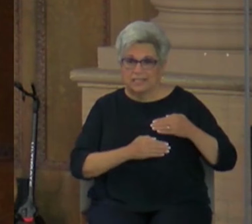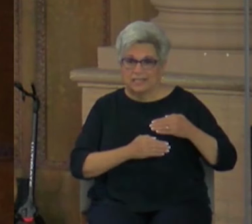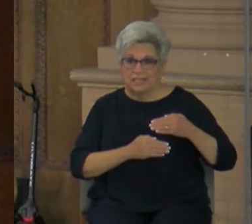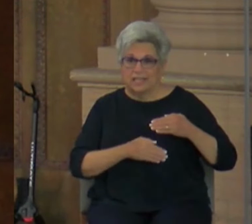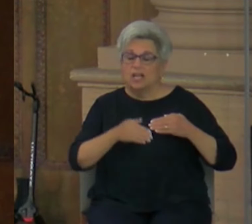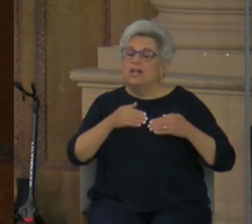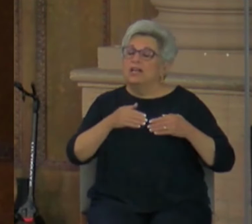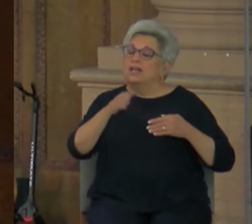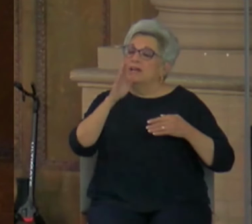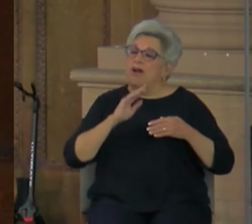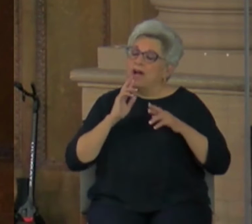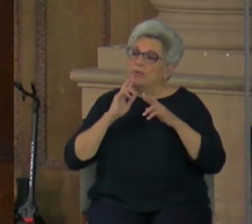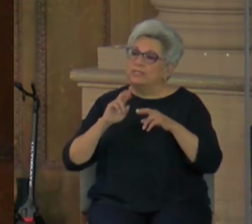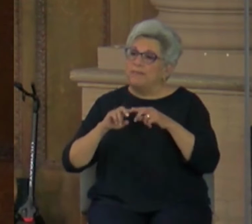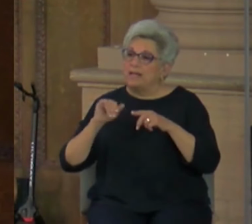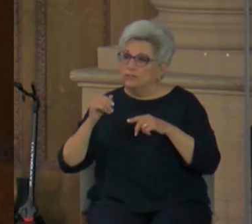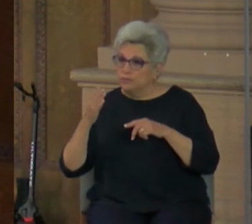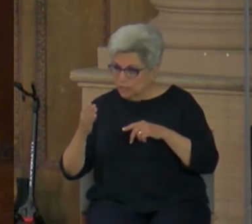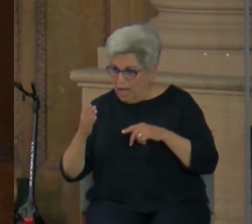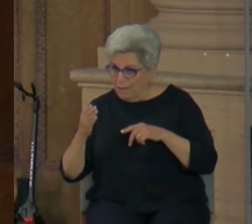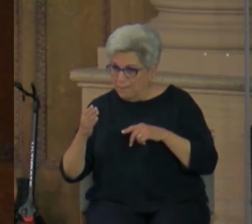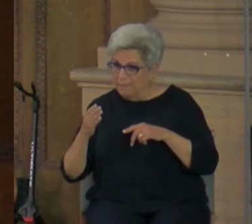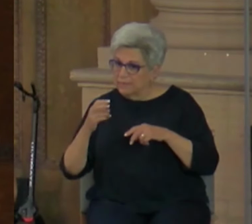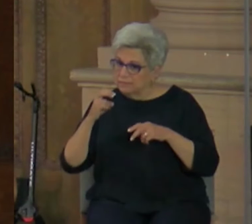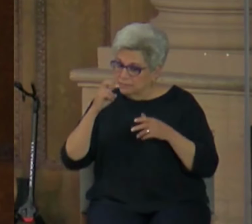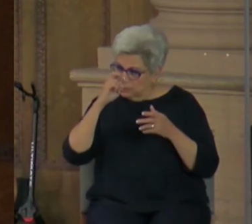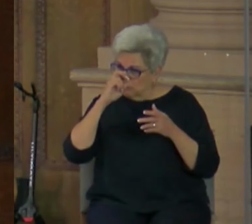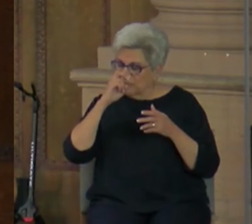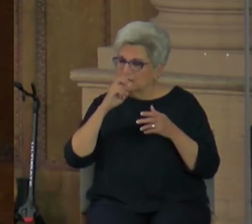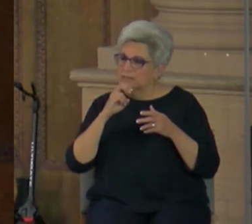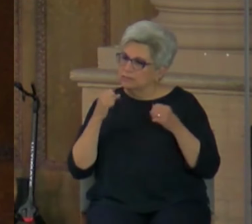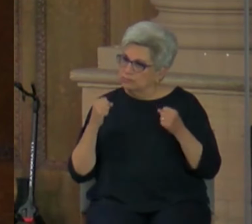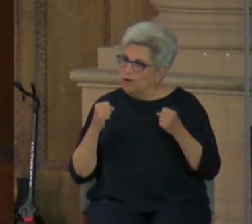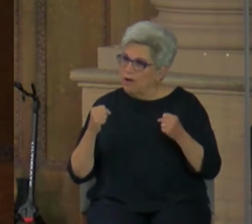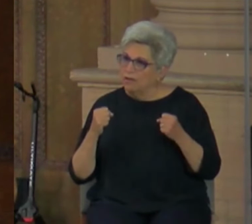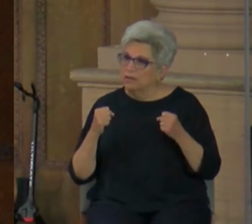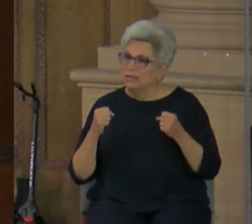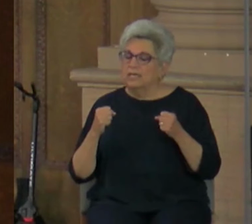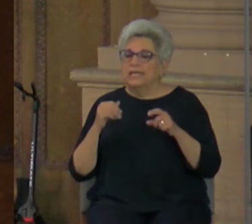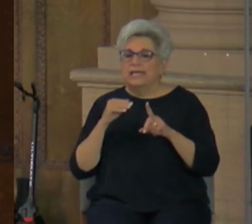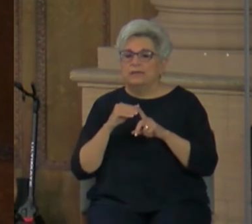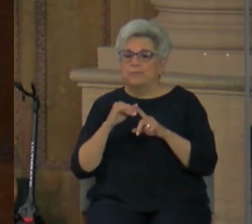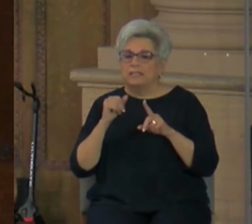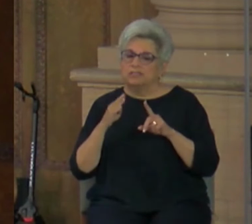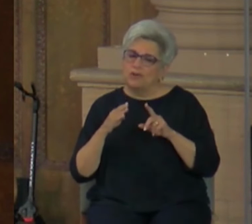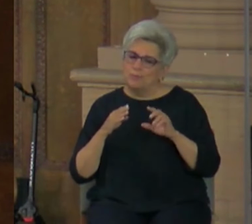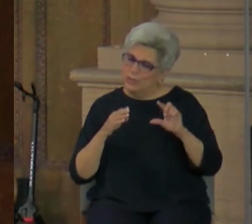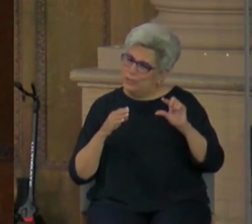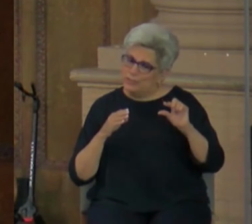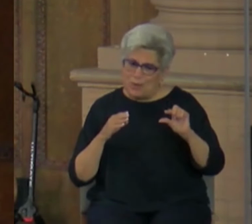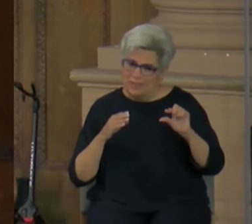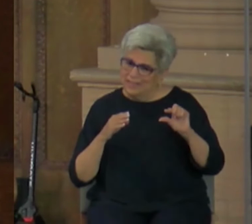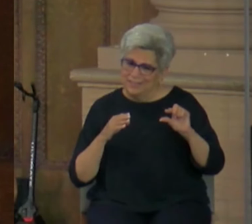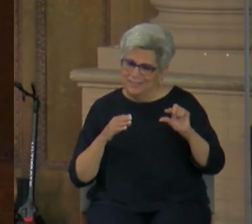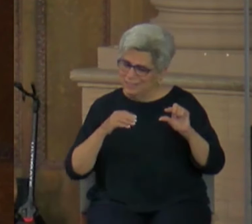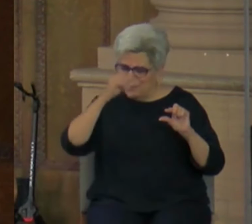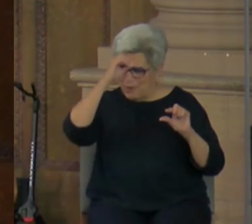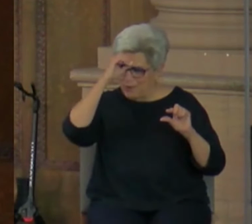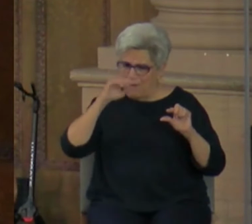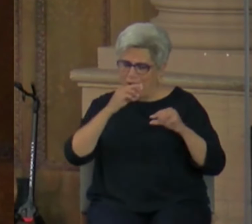doesn't let Job get away with incorrect thinking. He reminds Job of Job's smallness and his ignorance of how the world works, and he